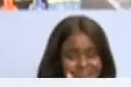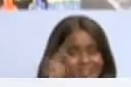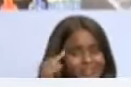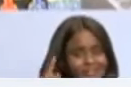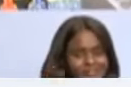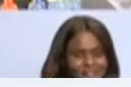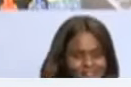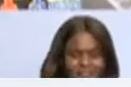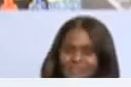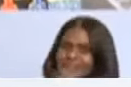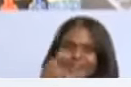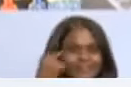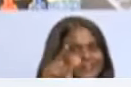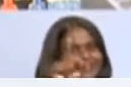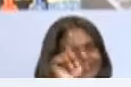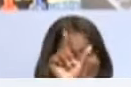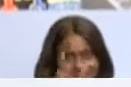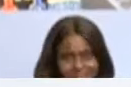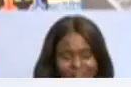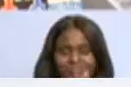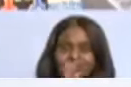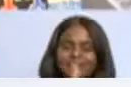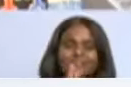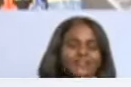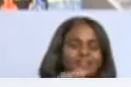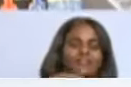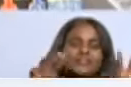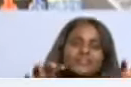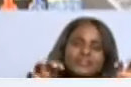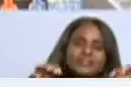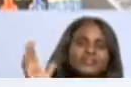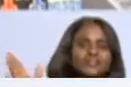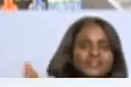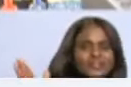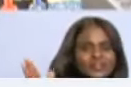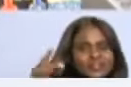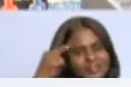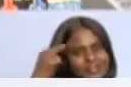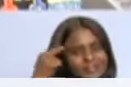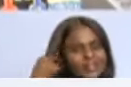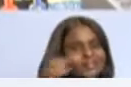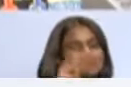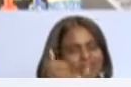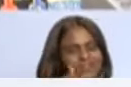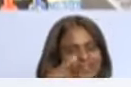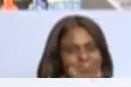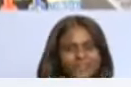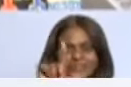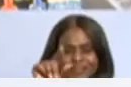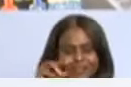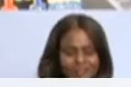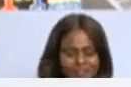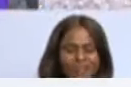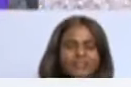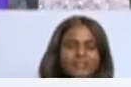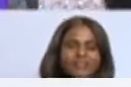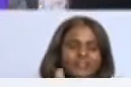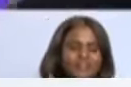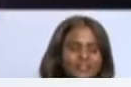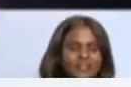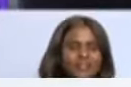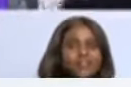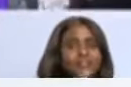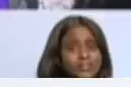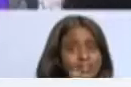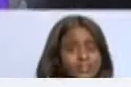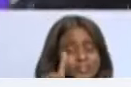not for one individual or cabinet or UPND government. It's for the 20 million Zambians. It's for the 20 million